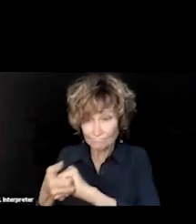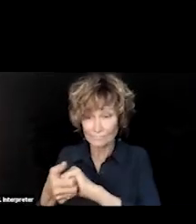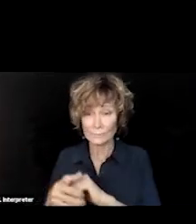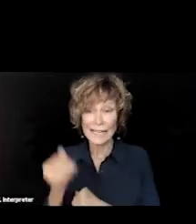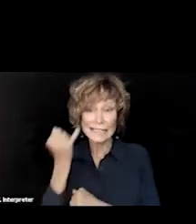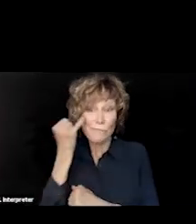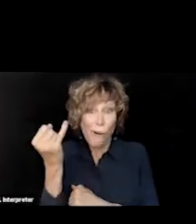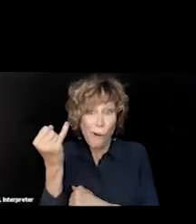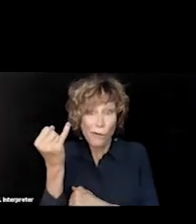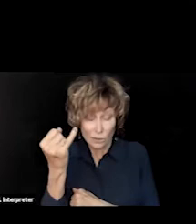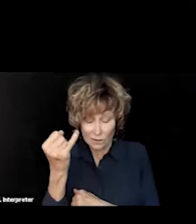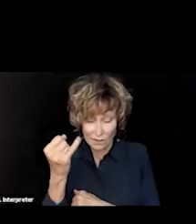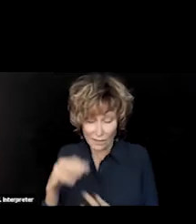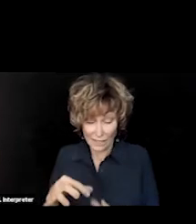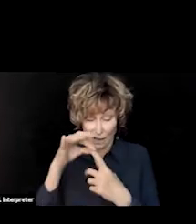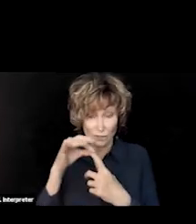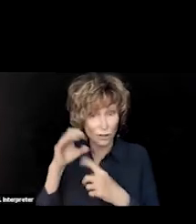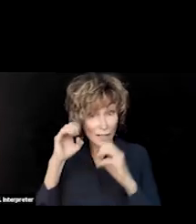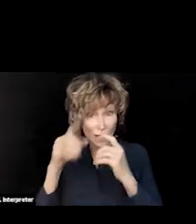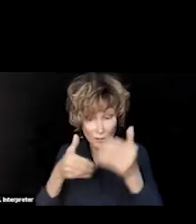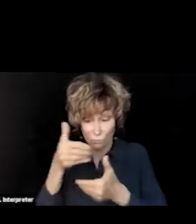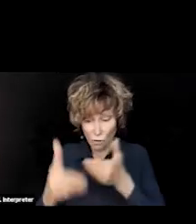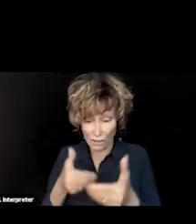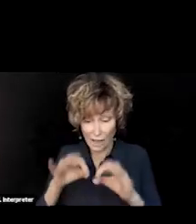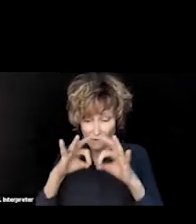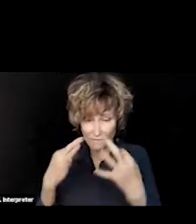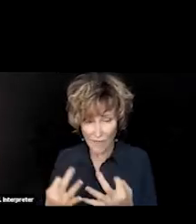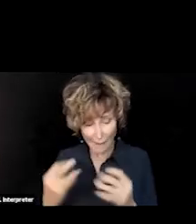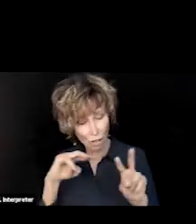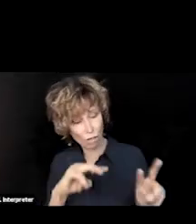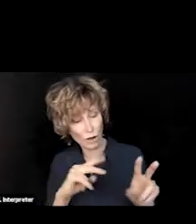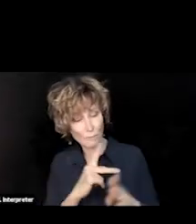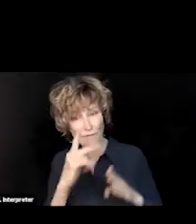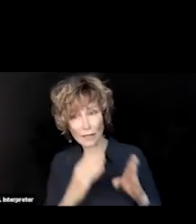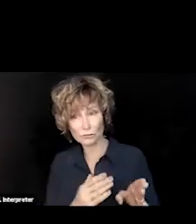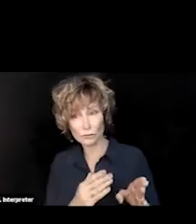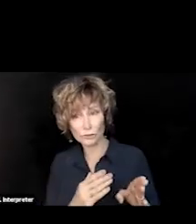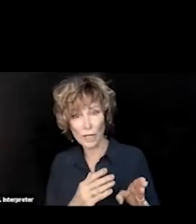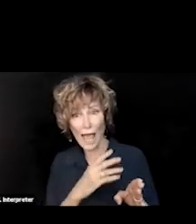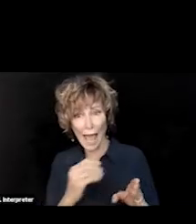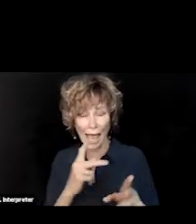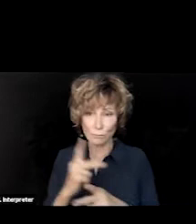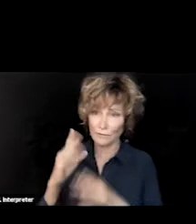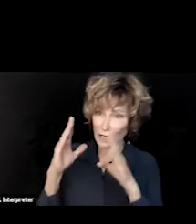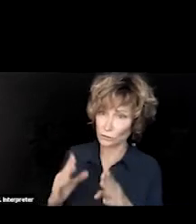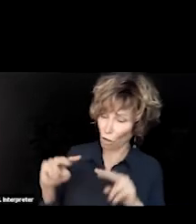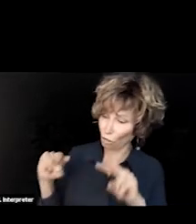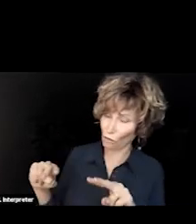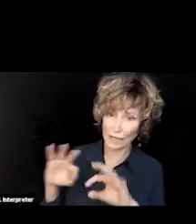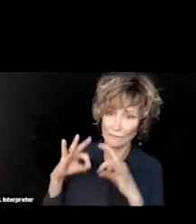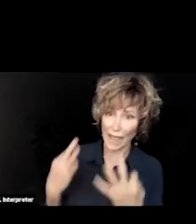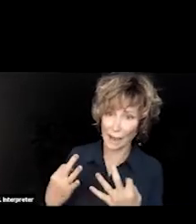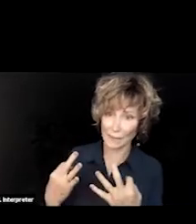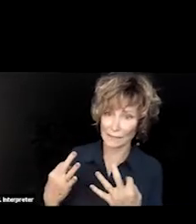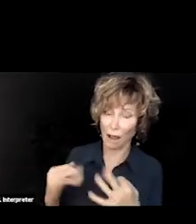if within this special education process, families viewed professionals and professionals viewed families through